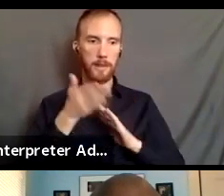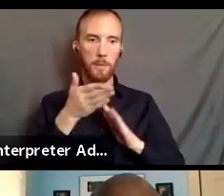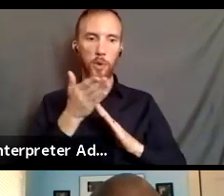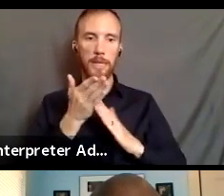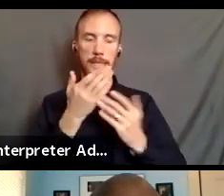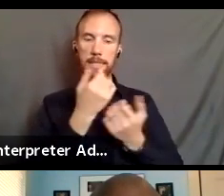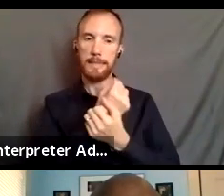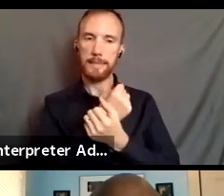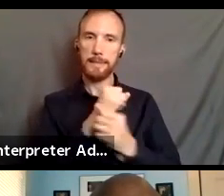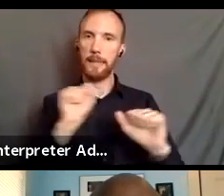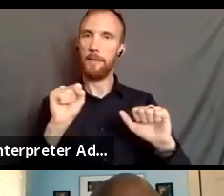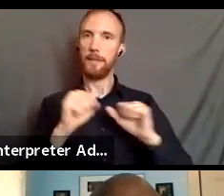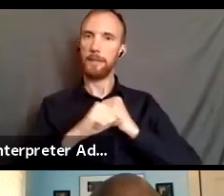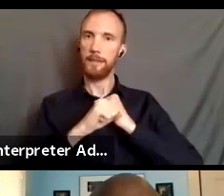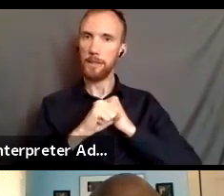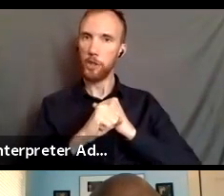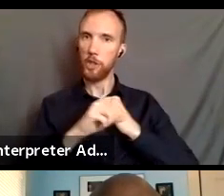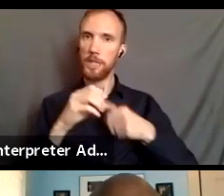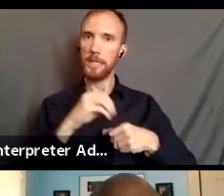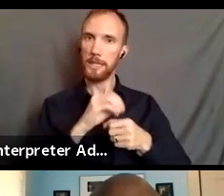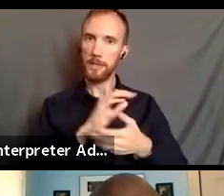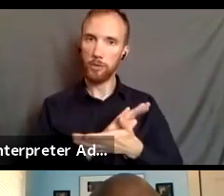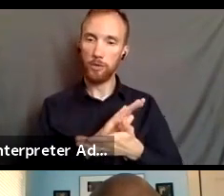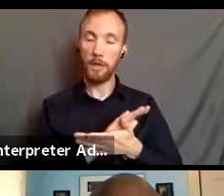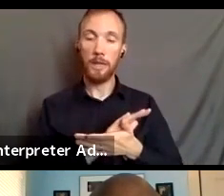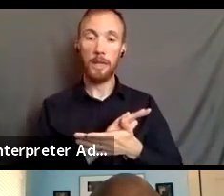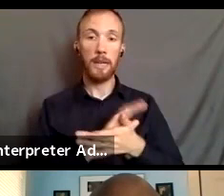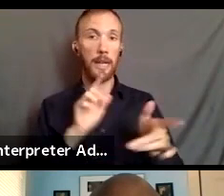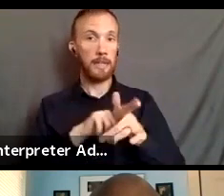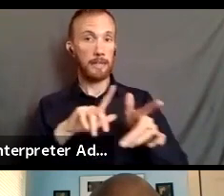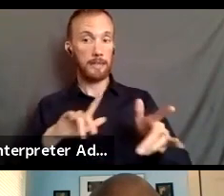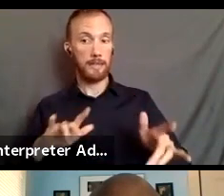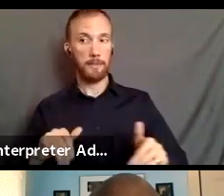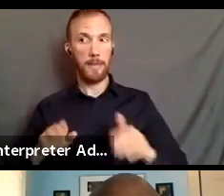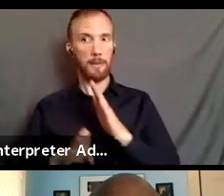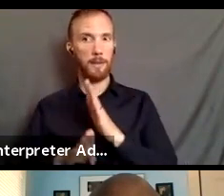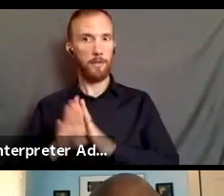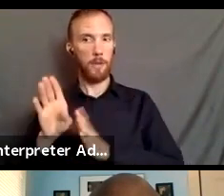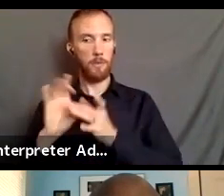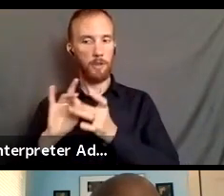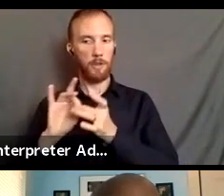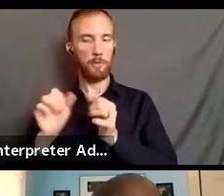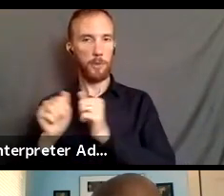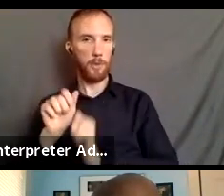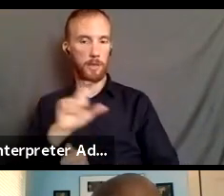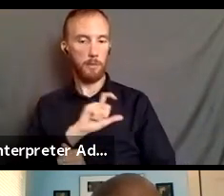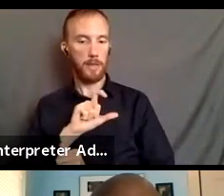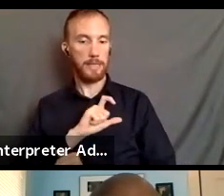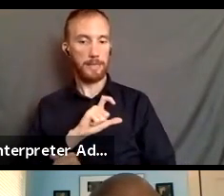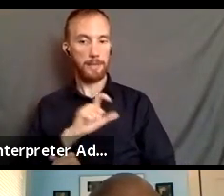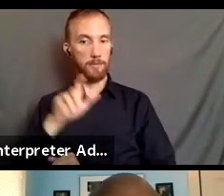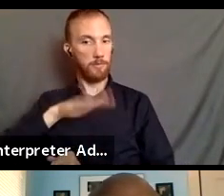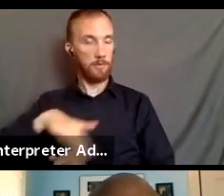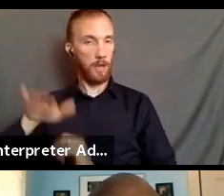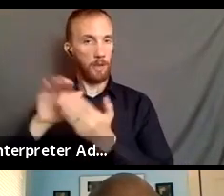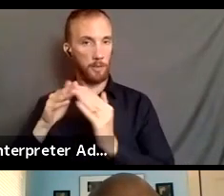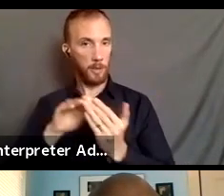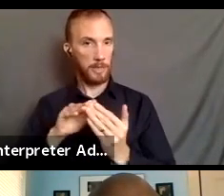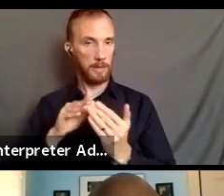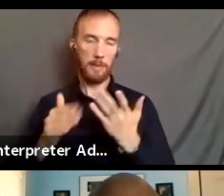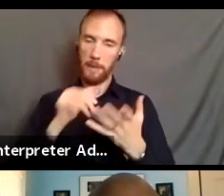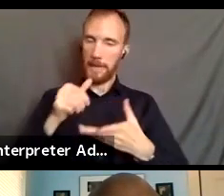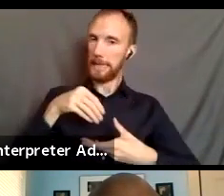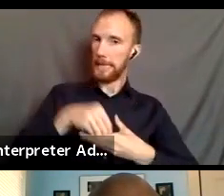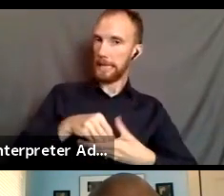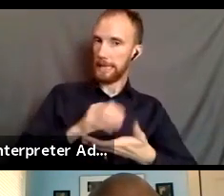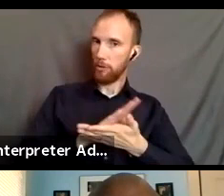and continue to develop relationship with the police in the community not necessarily inside the schools that funding for